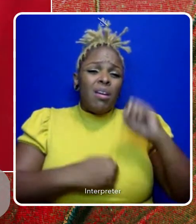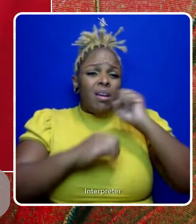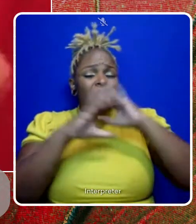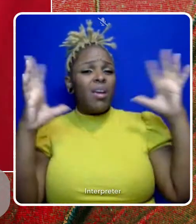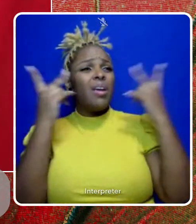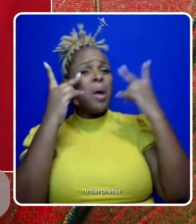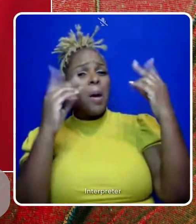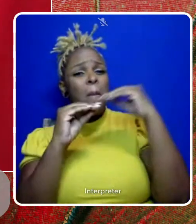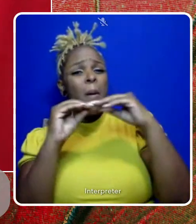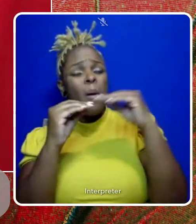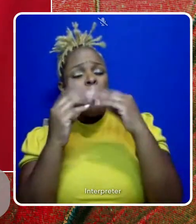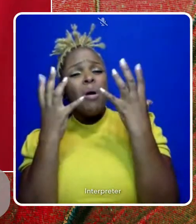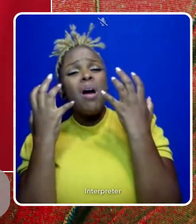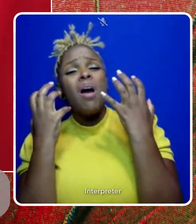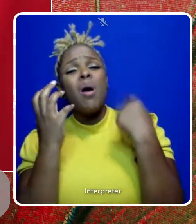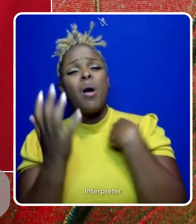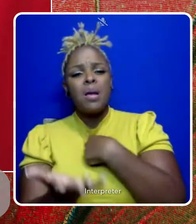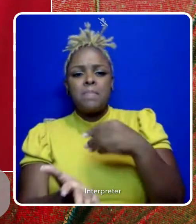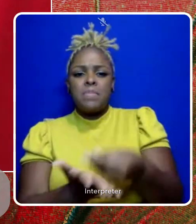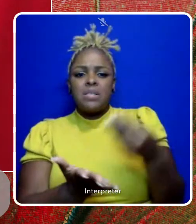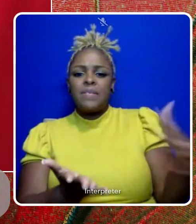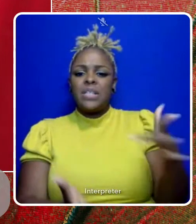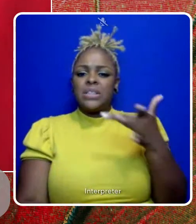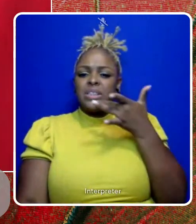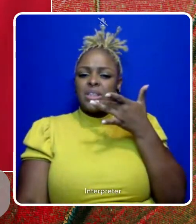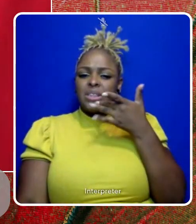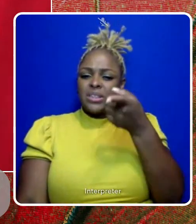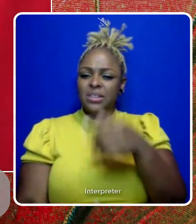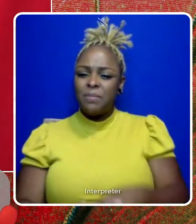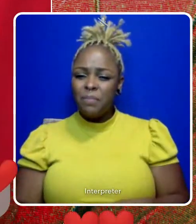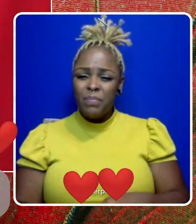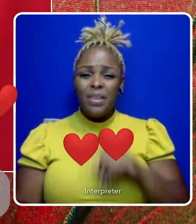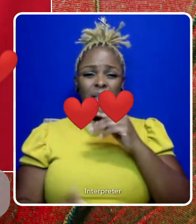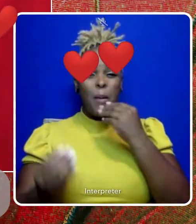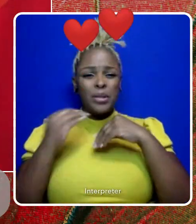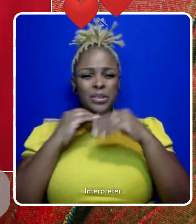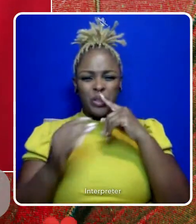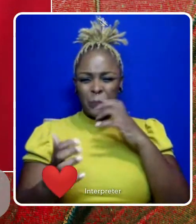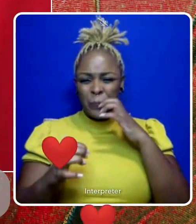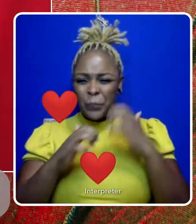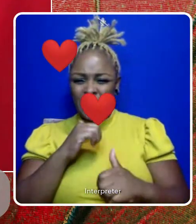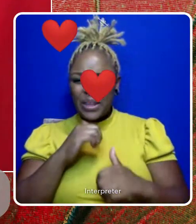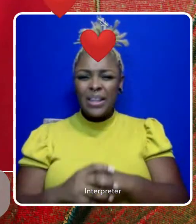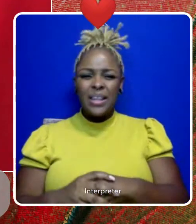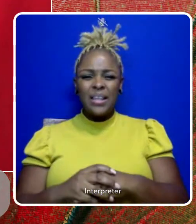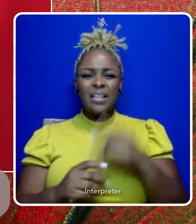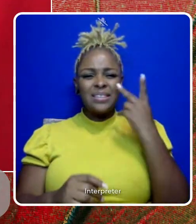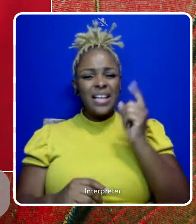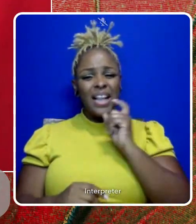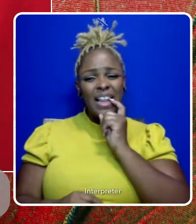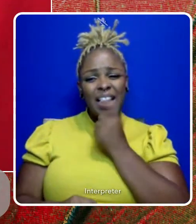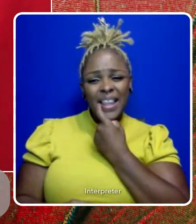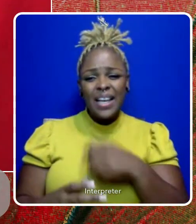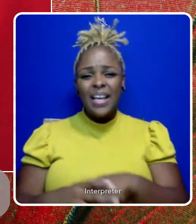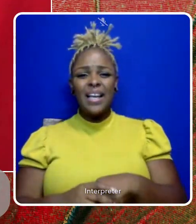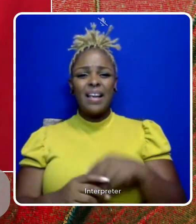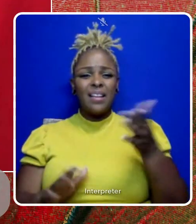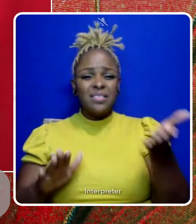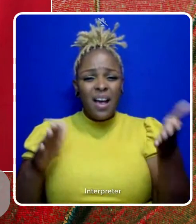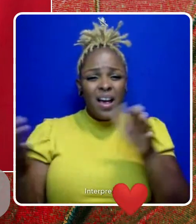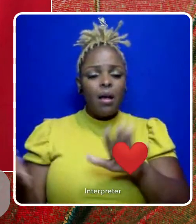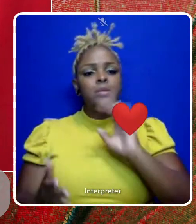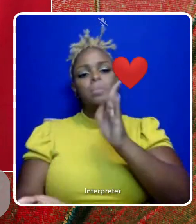bon appetit. I'm eating bones and teeth. Tell Warren Buffett to stuff it. I'm ready for my buffet. Get a plate and fork.